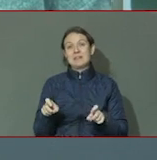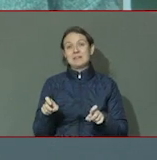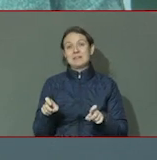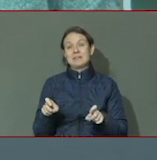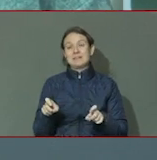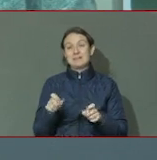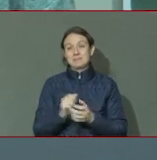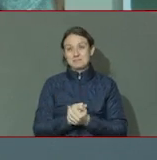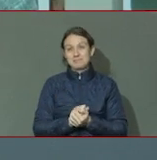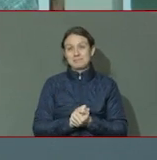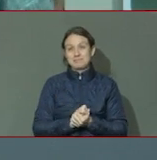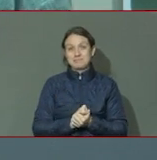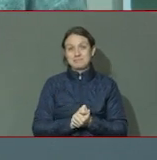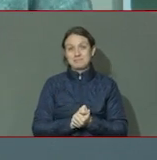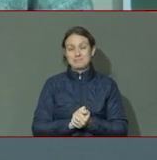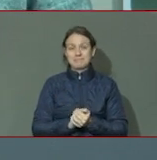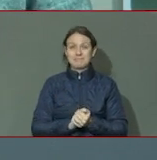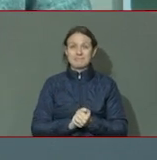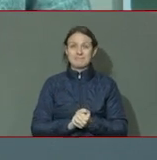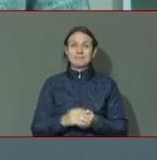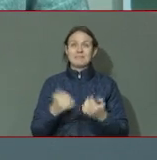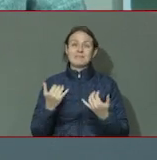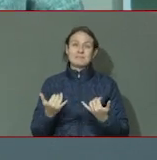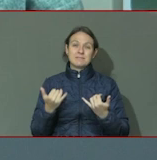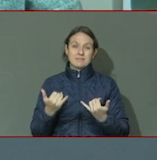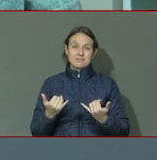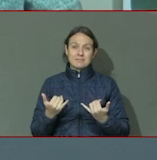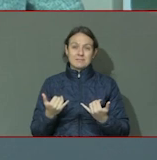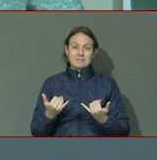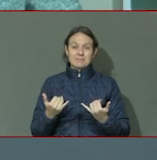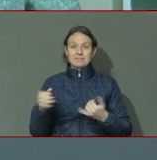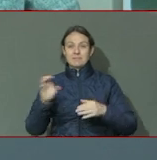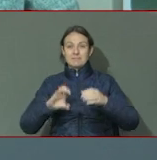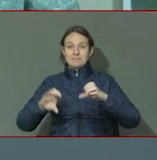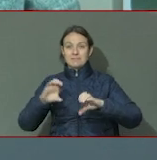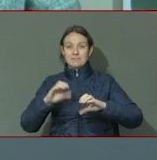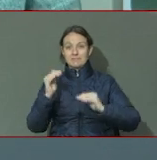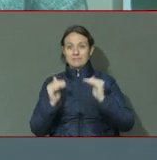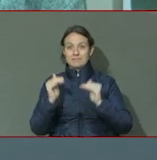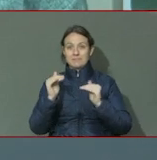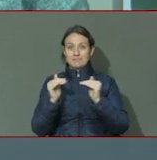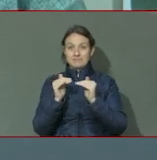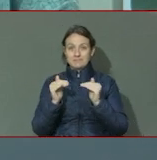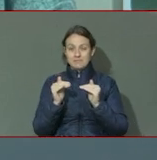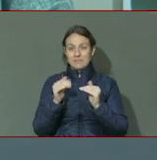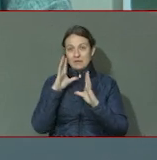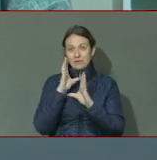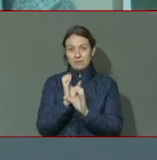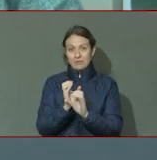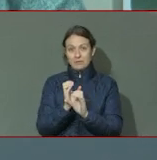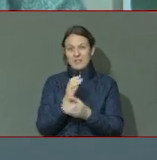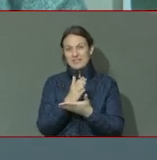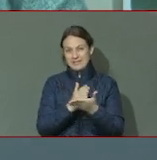do anything. Okay, so now I'm going to look at chemical equilibrium first in the questions that we're going to do